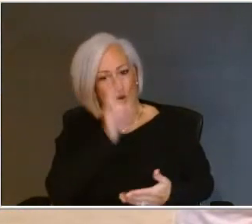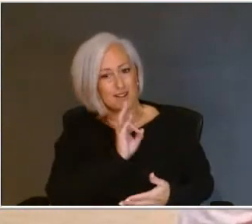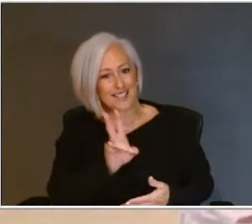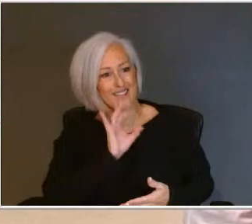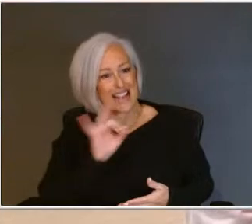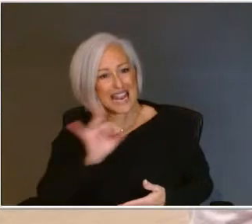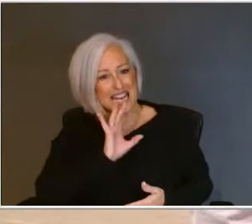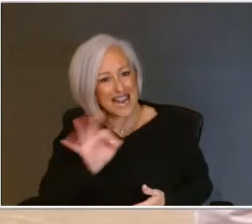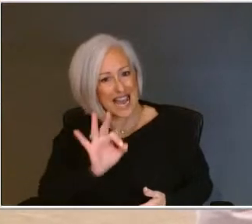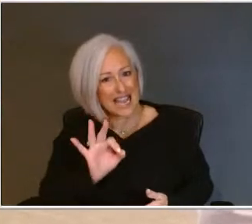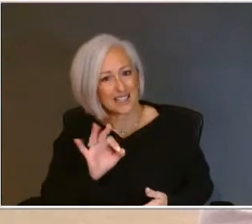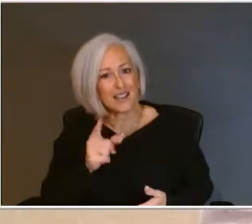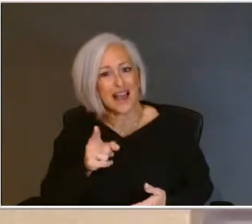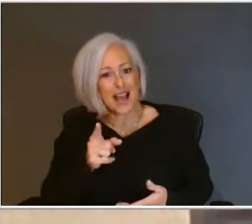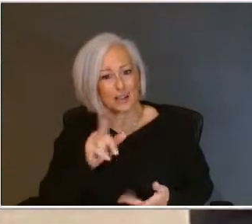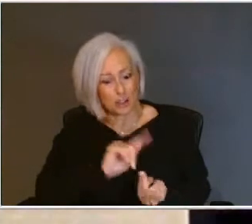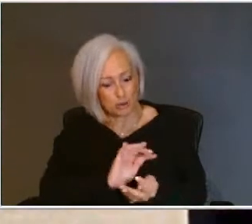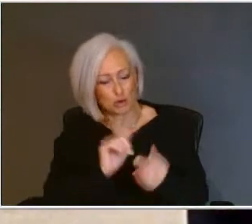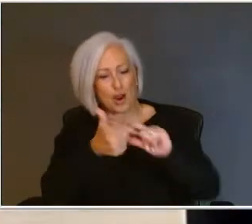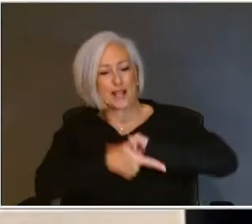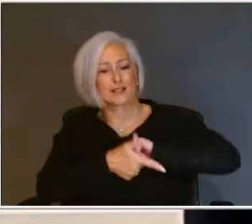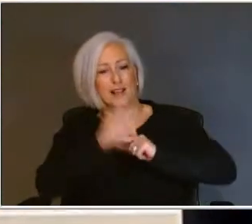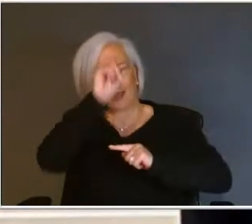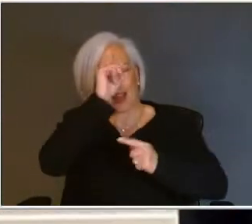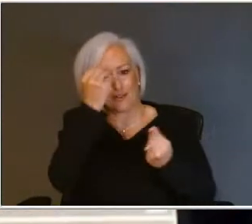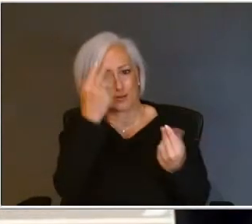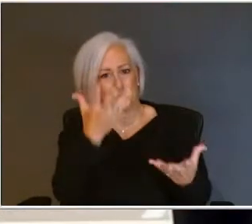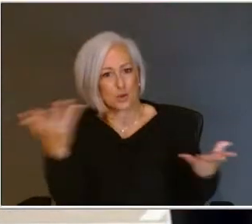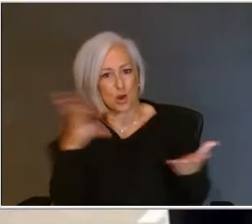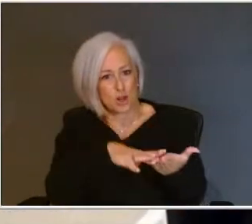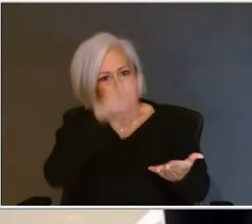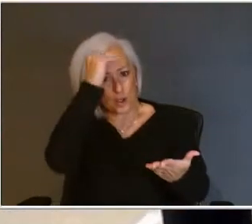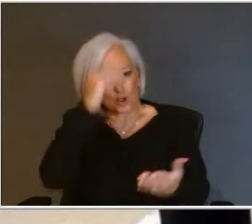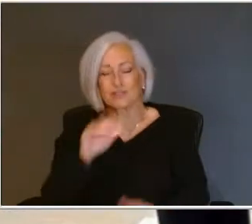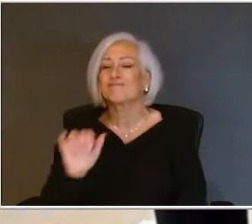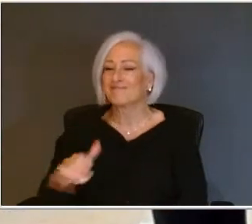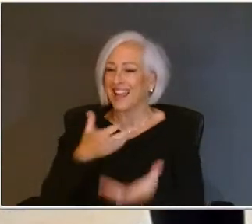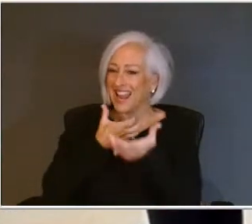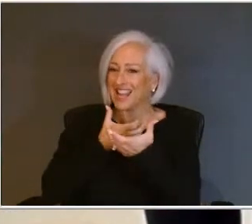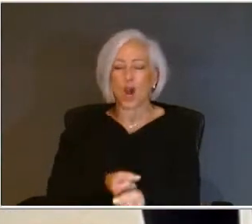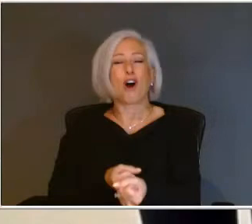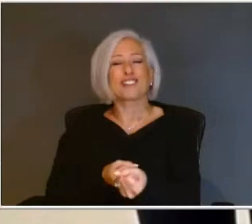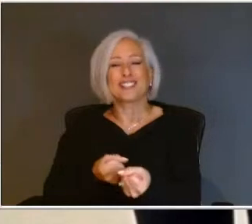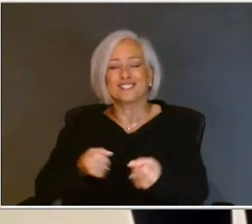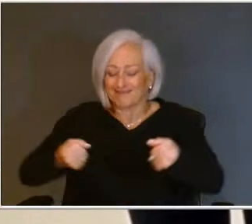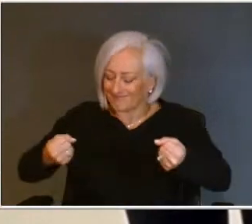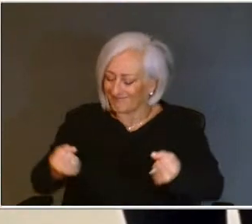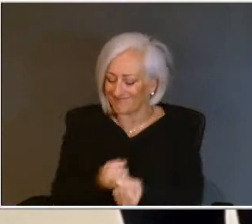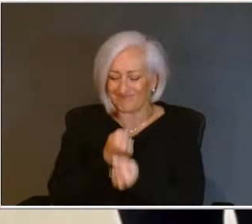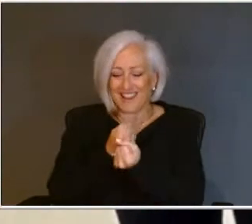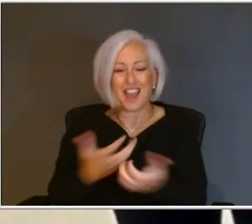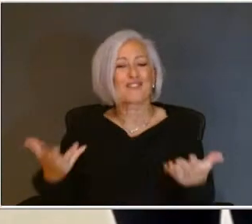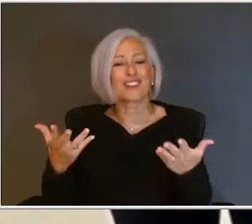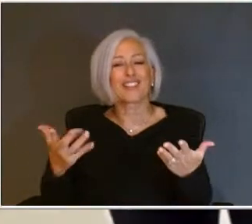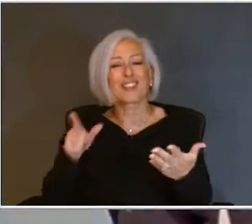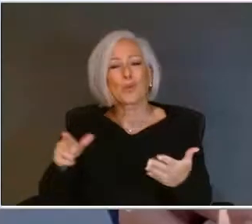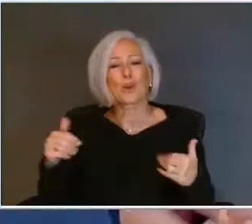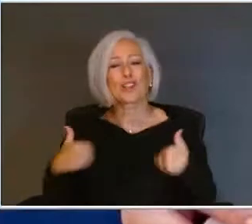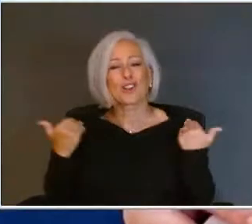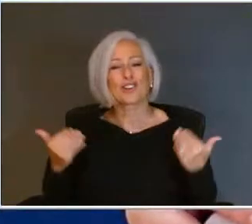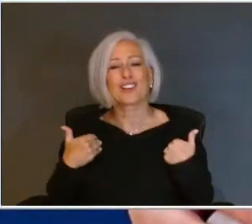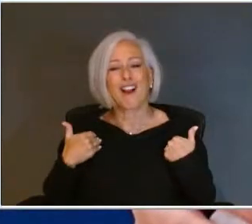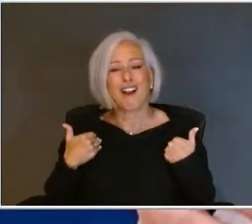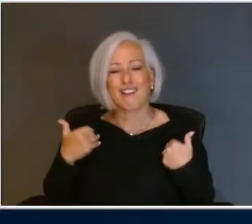now kind of translating that what you know onto them? Yeah, confidence is everything, especially being young female